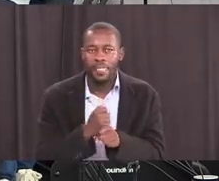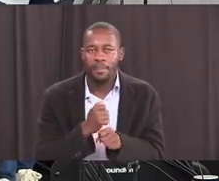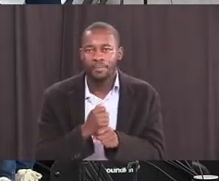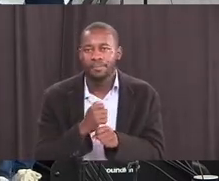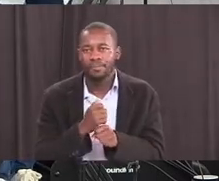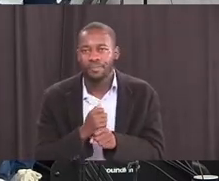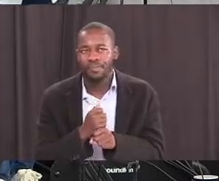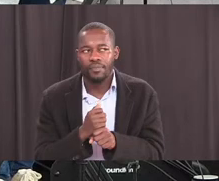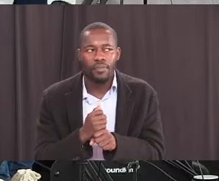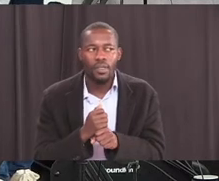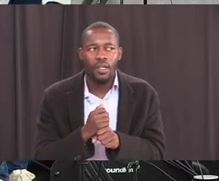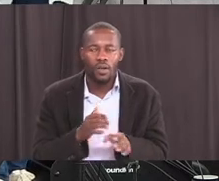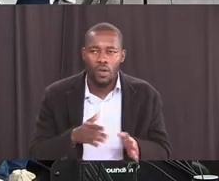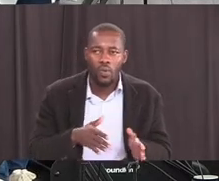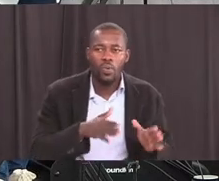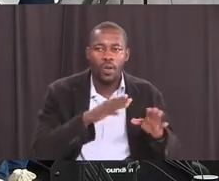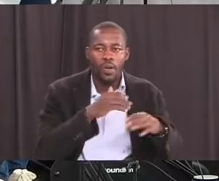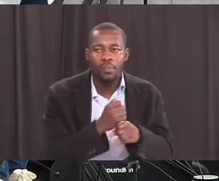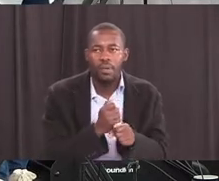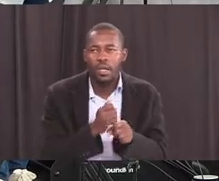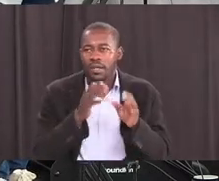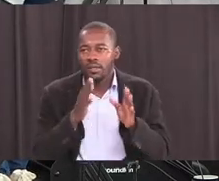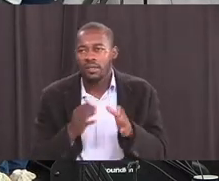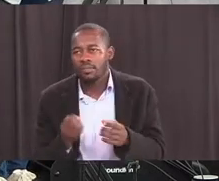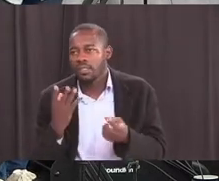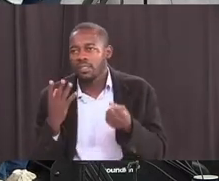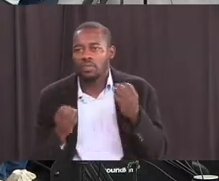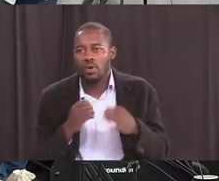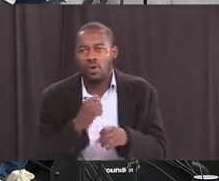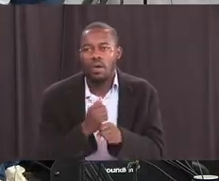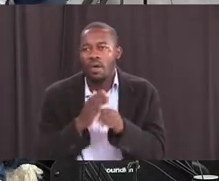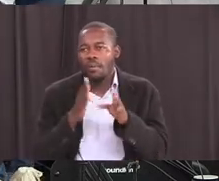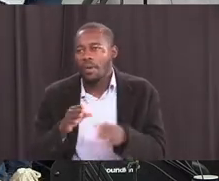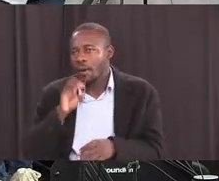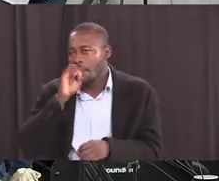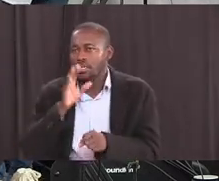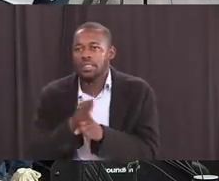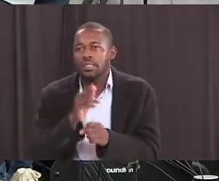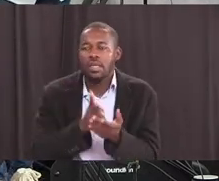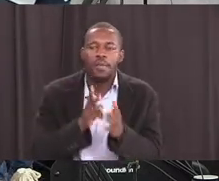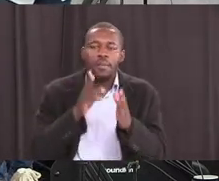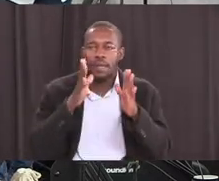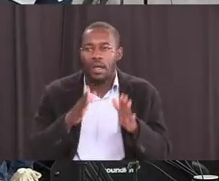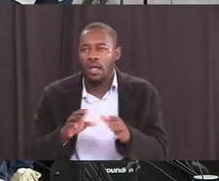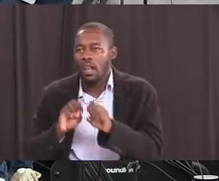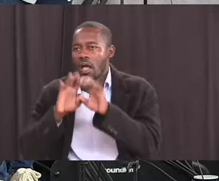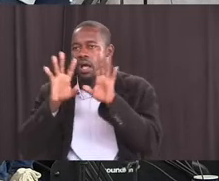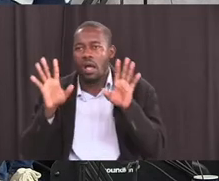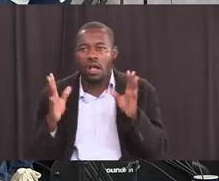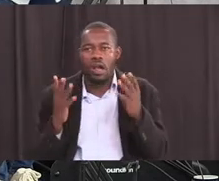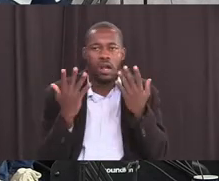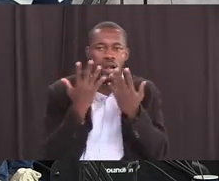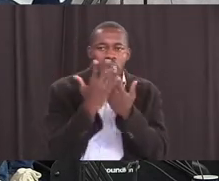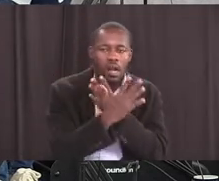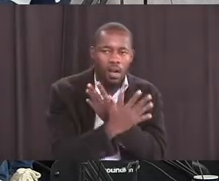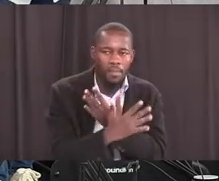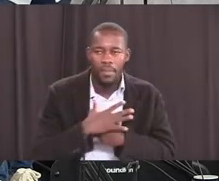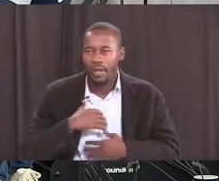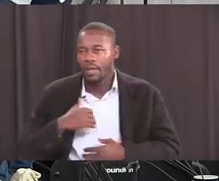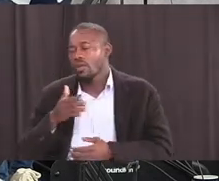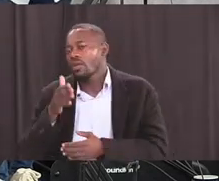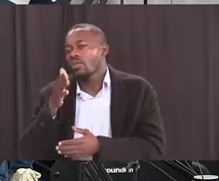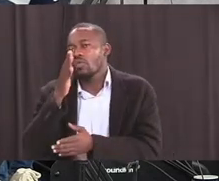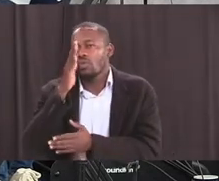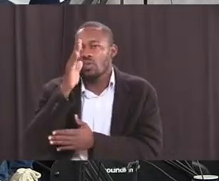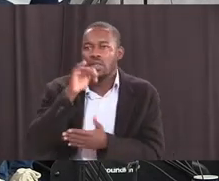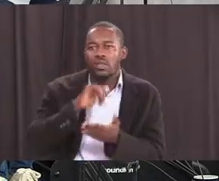Never stop working. Waymaker, miracle worker, promise keeper, light in the darkness, my God,